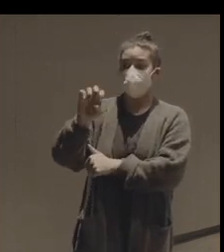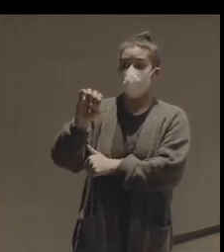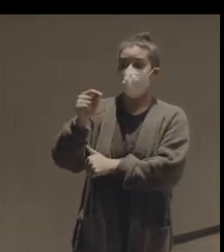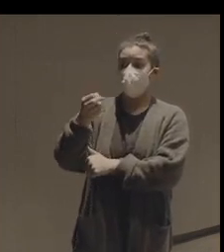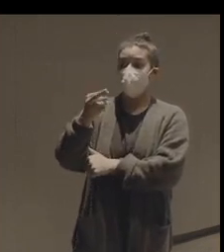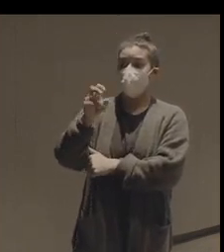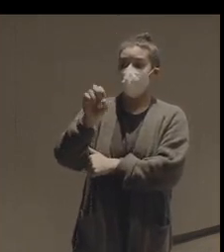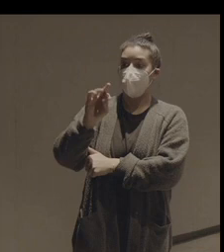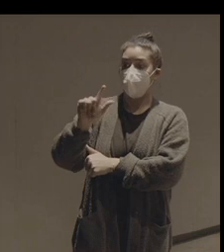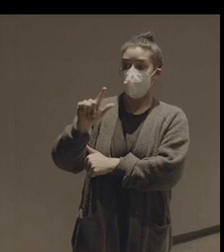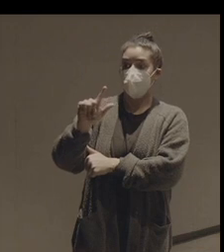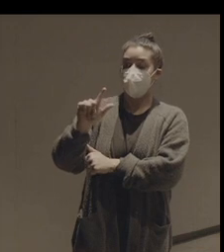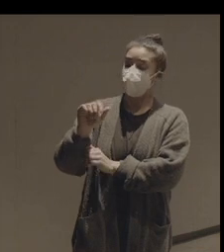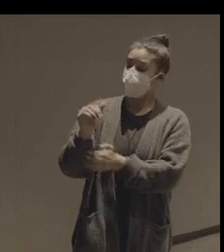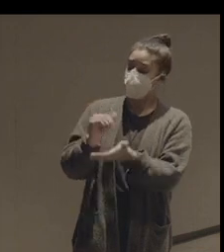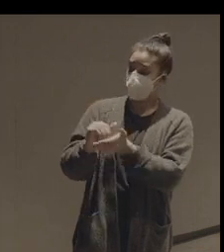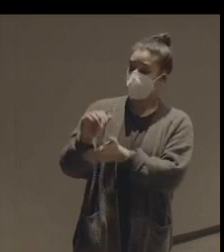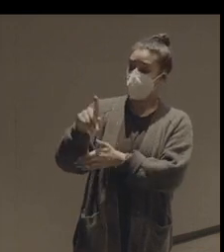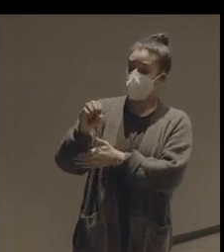Later,